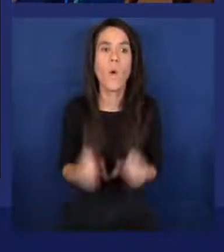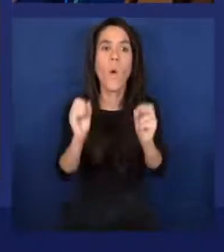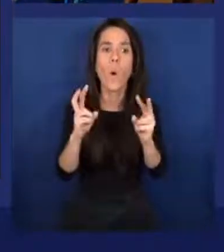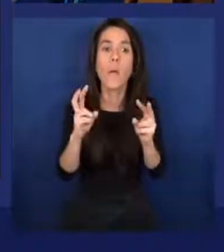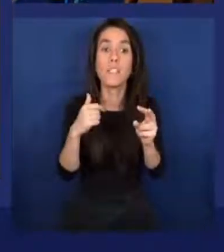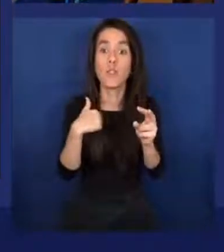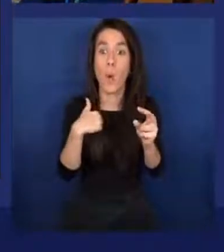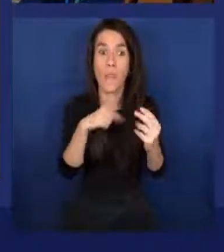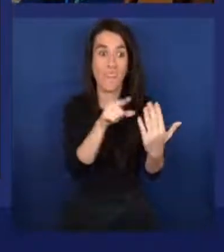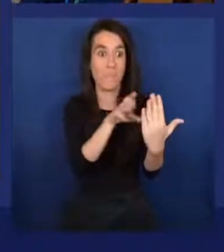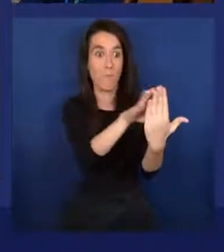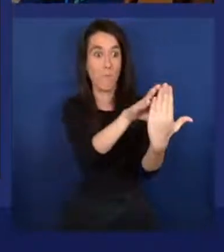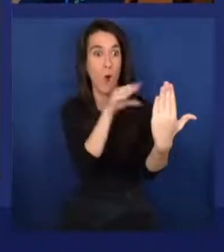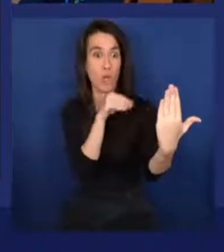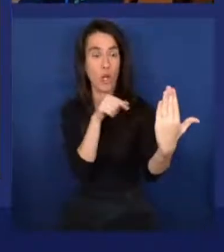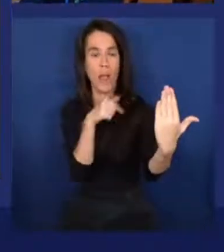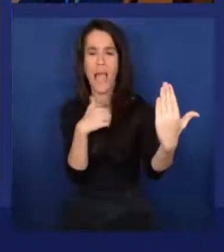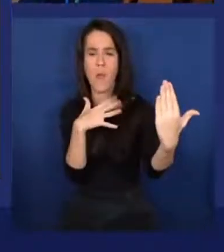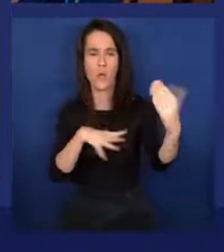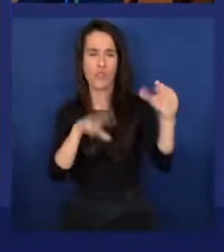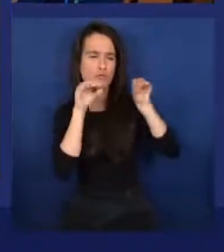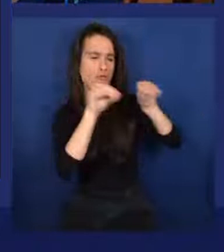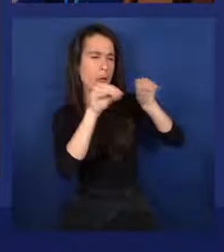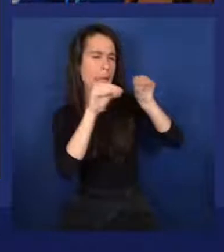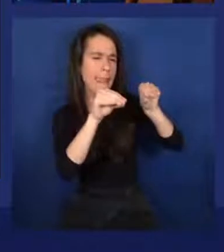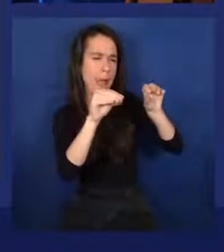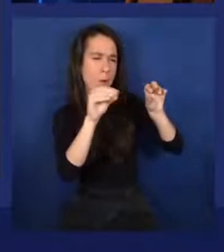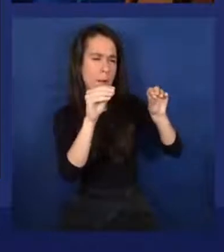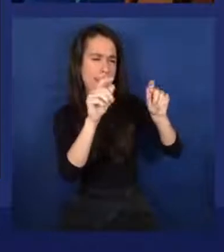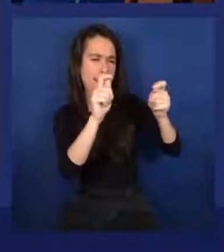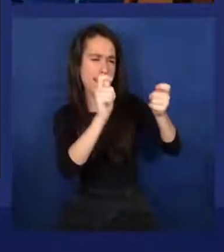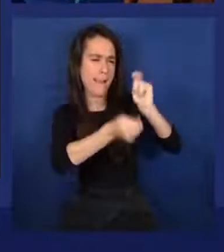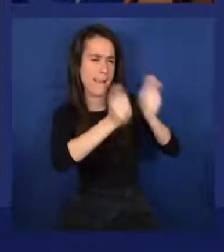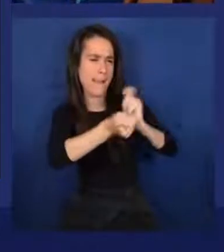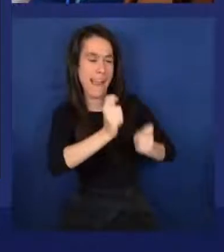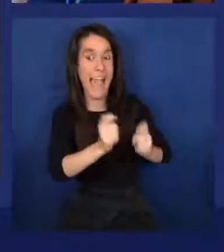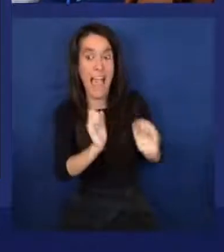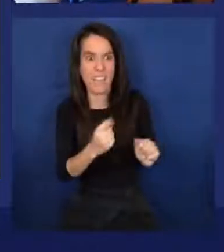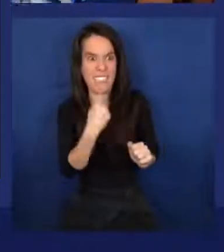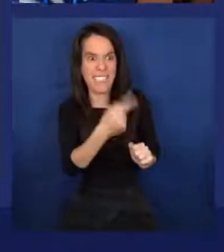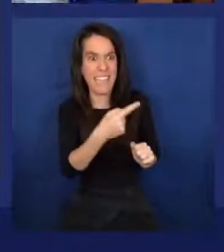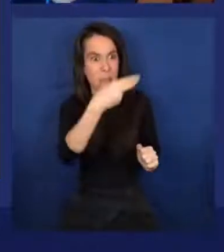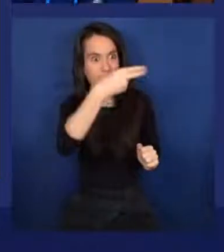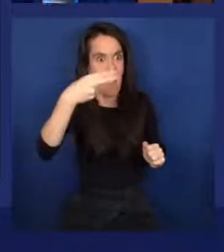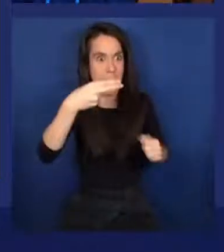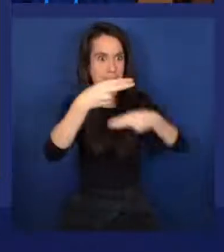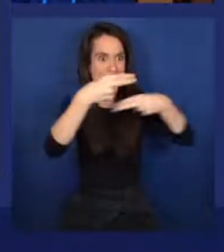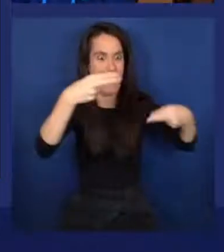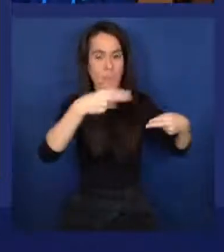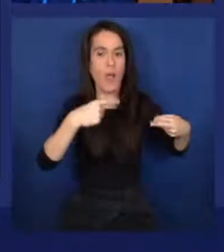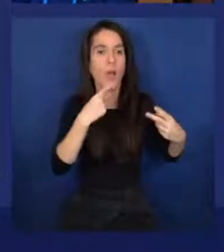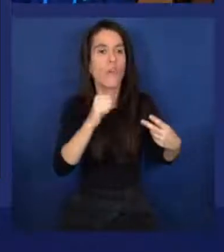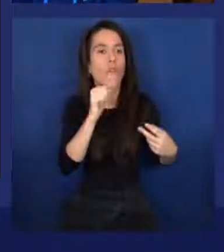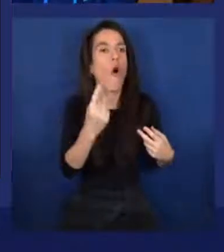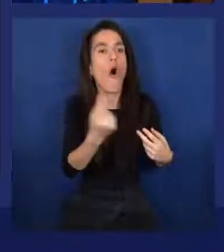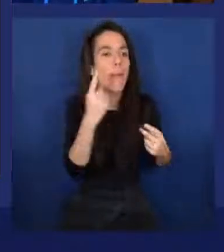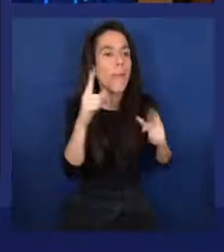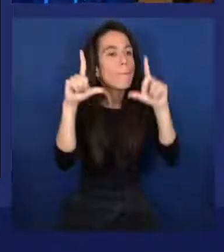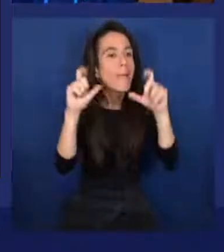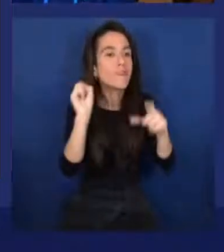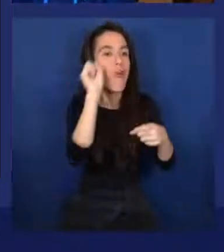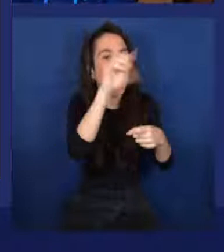have to tell the model what's what, right? Because I cannot just say, all right, this is a picture, just give the answer. So you have to do